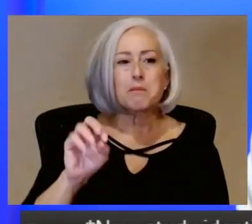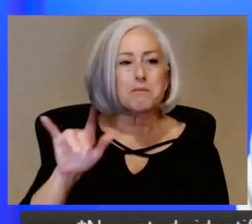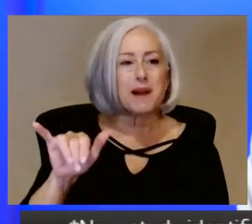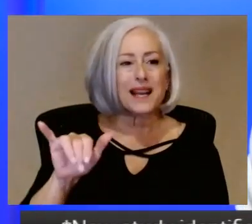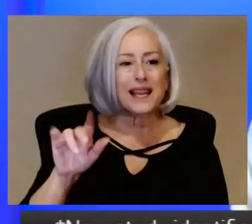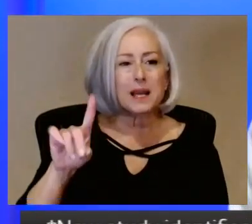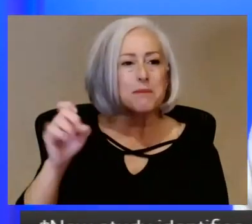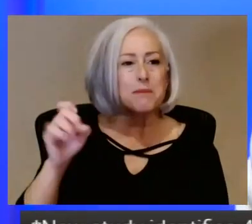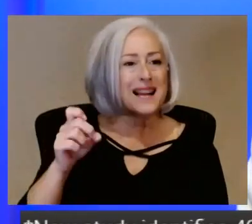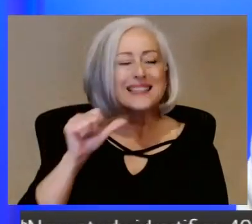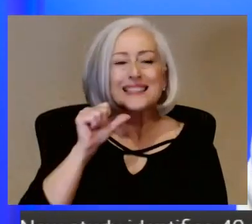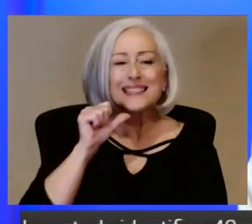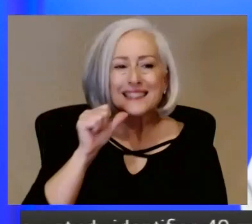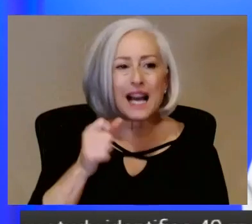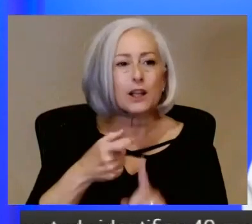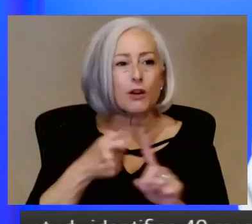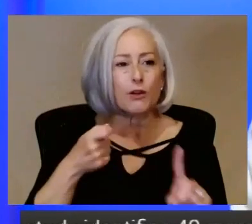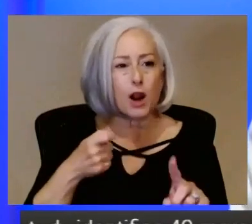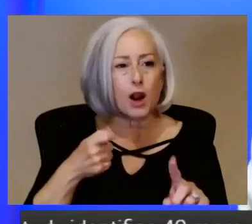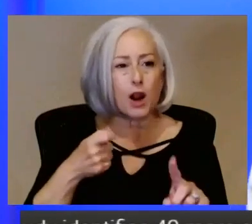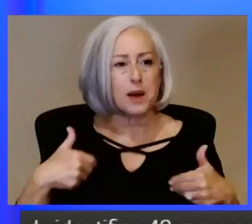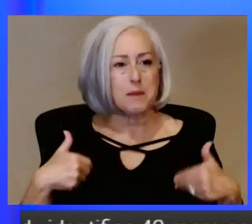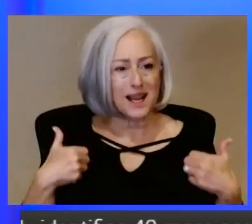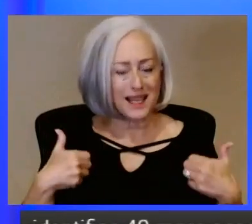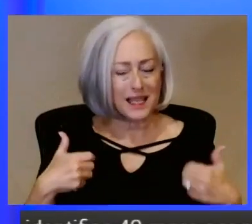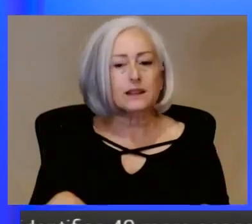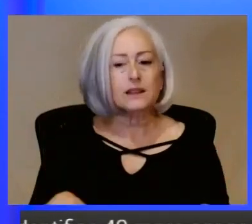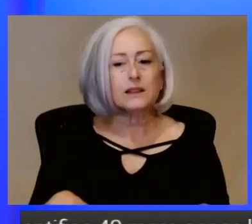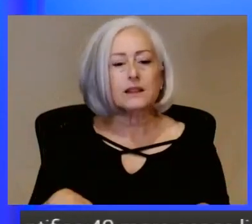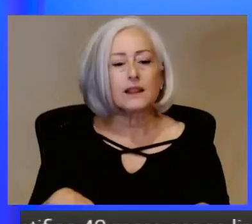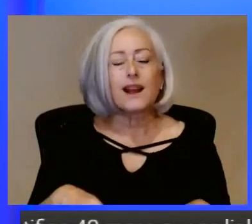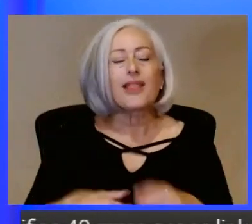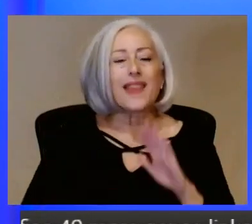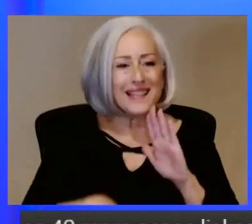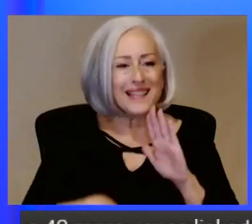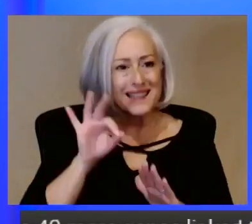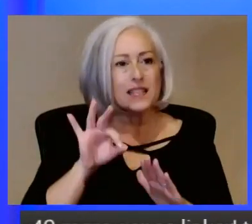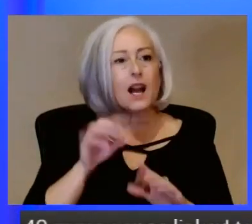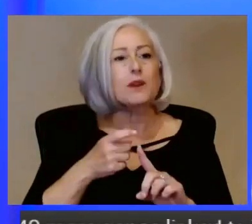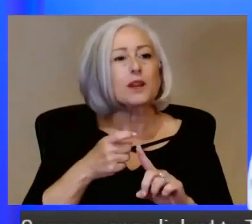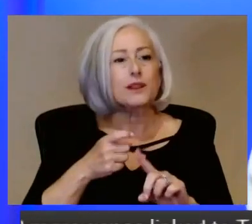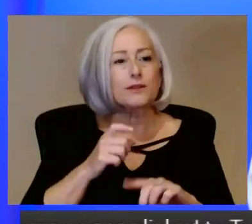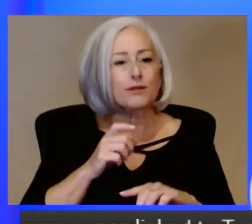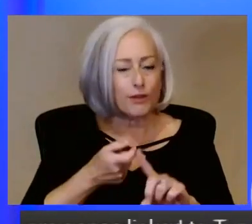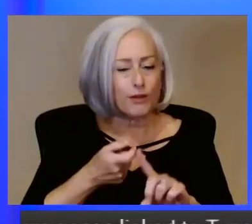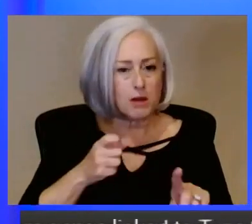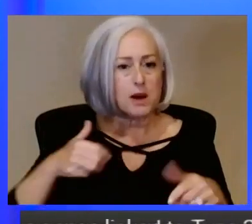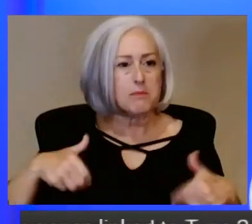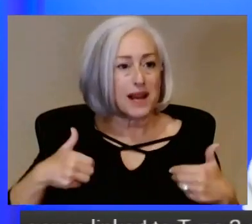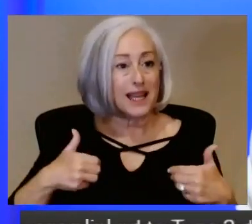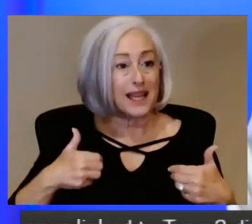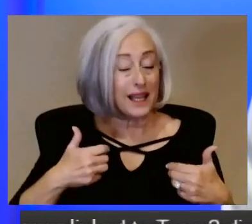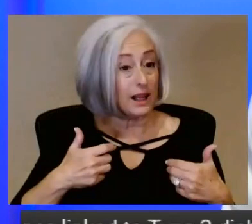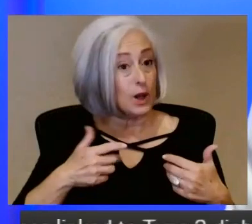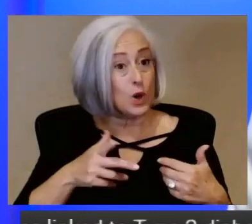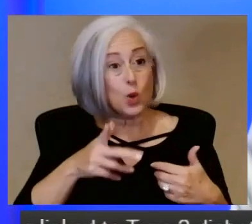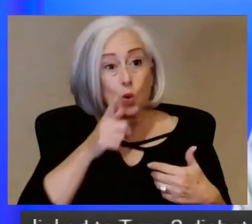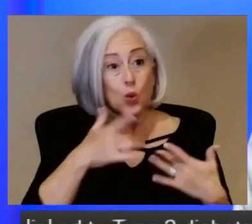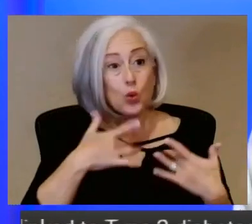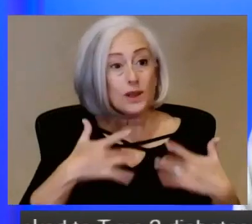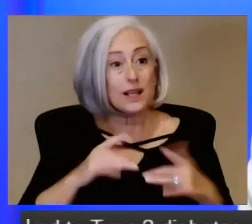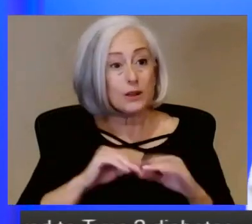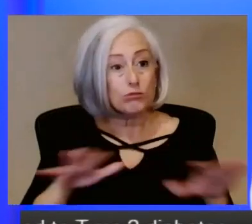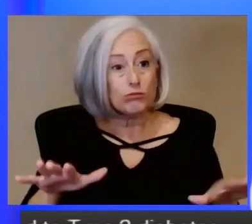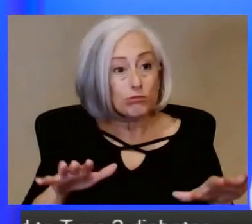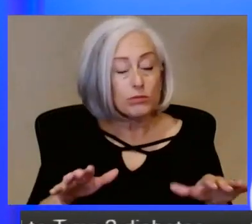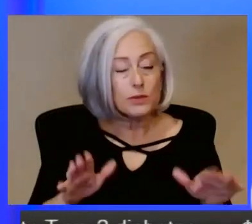were incidental hosts. That's what was originally discovered. The real host probably is small rodents, but humans can also be